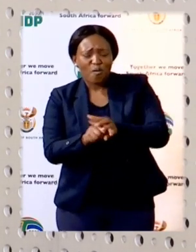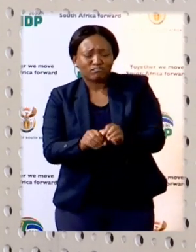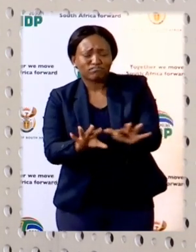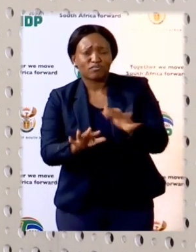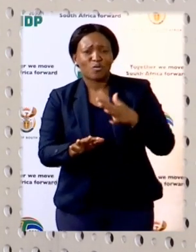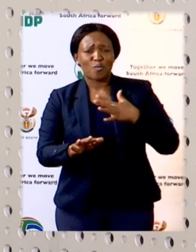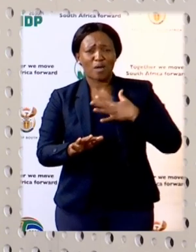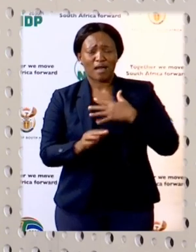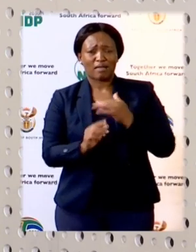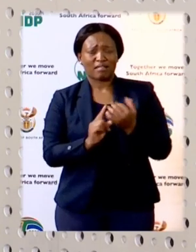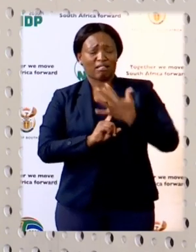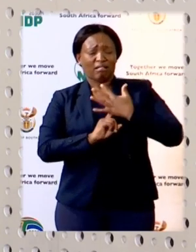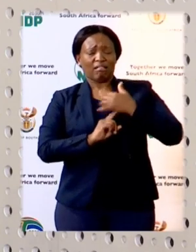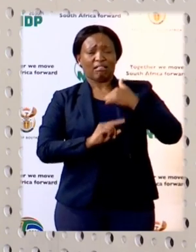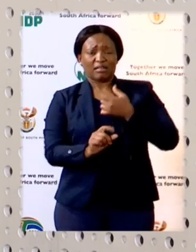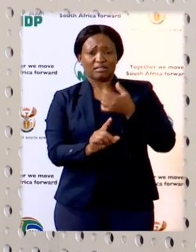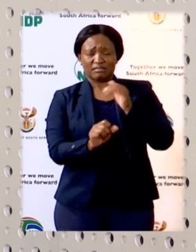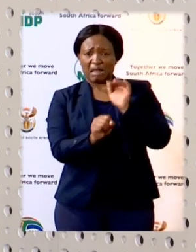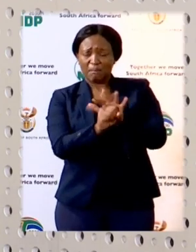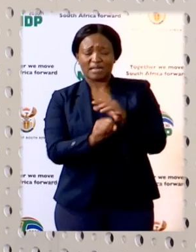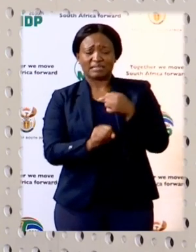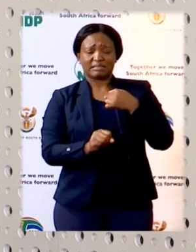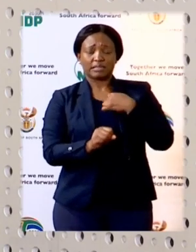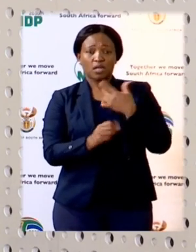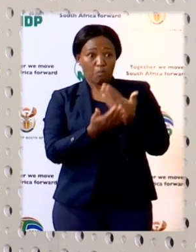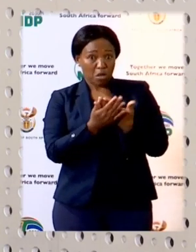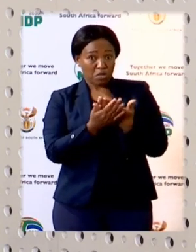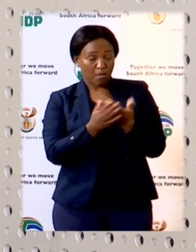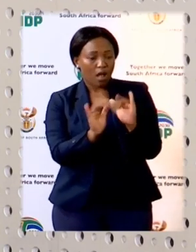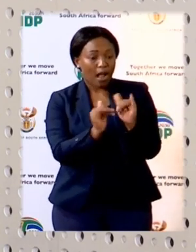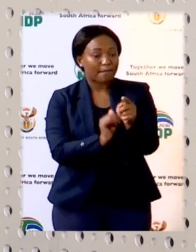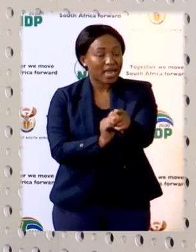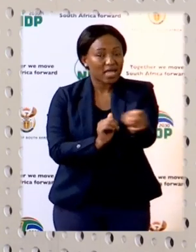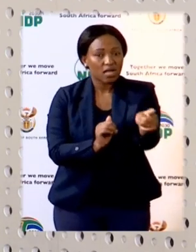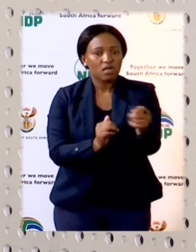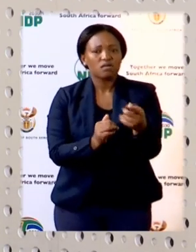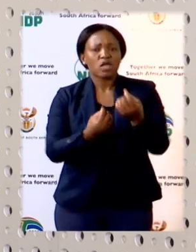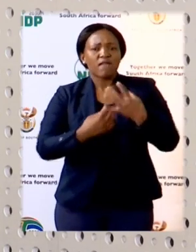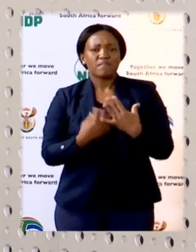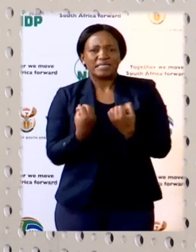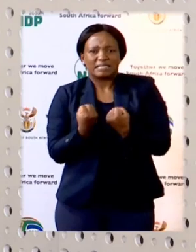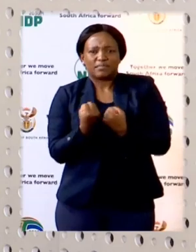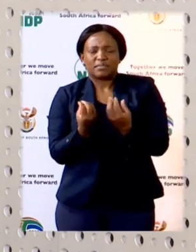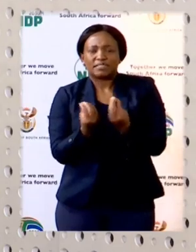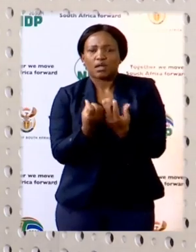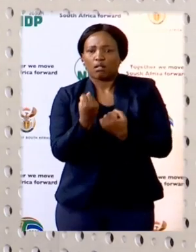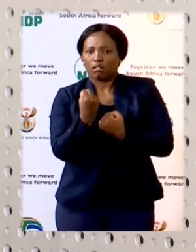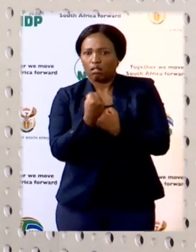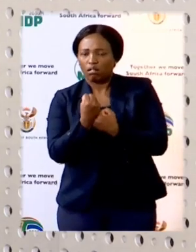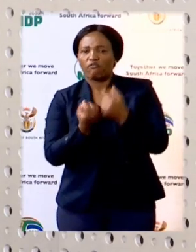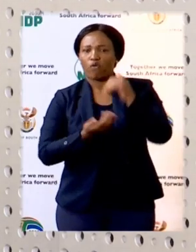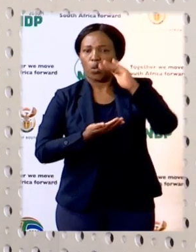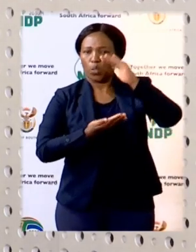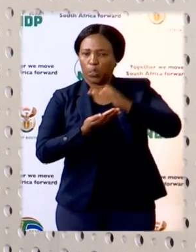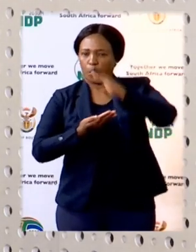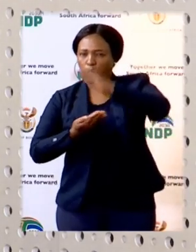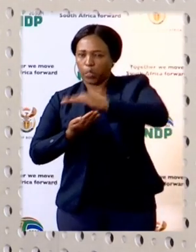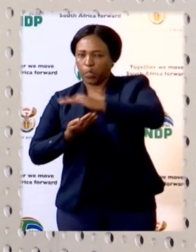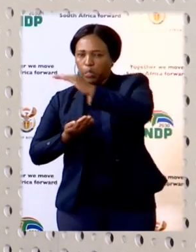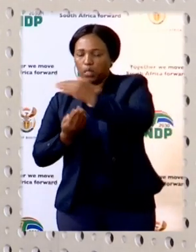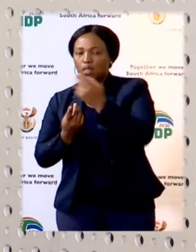people are trying to find some work, whilst people themselves are trying to get some relief? So that question from that